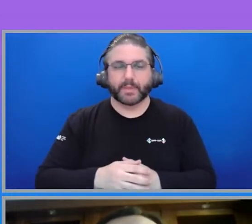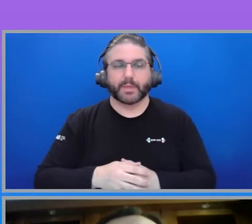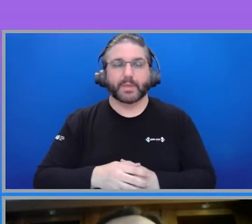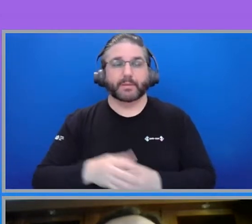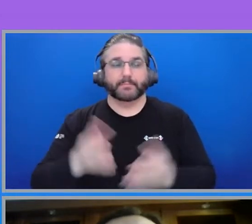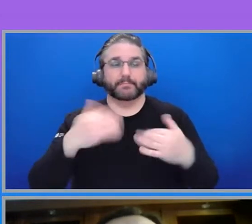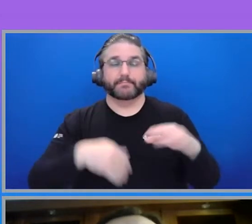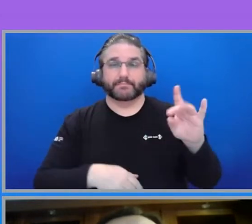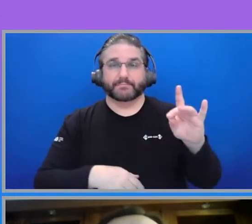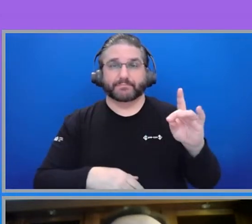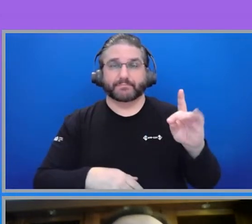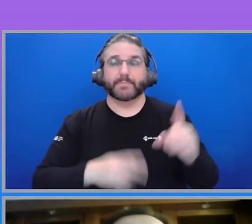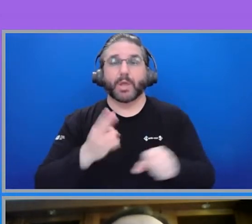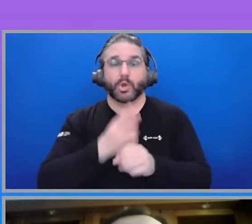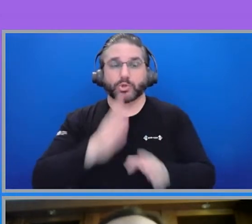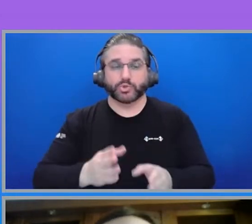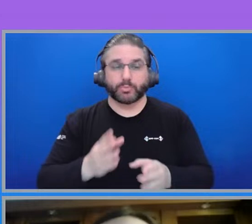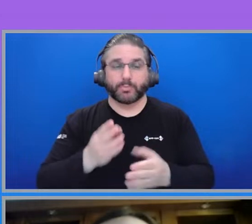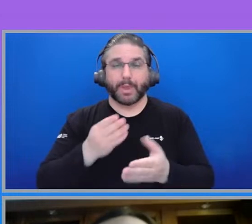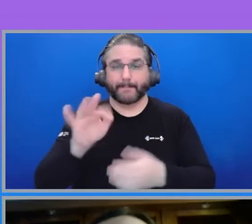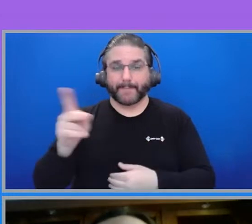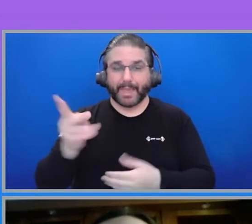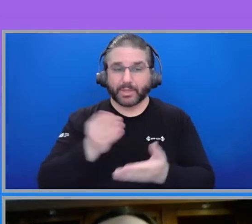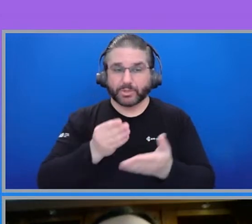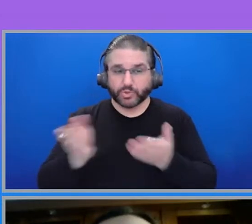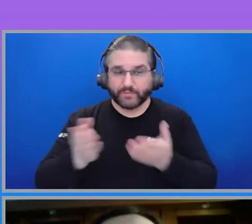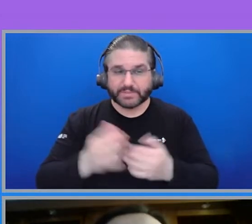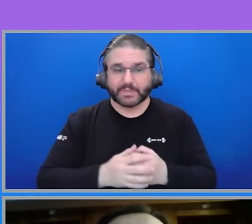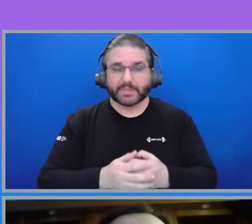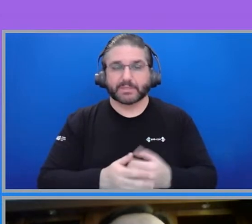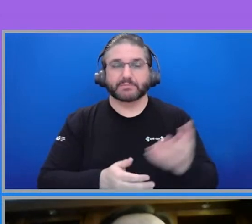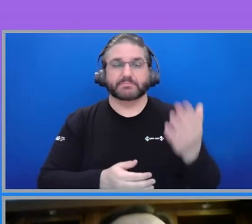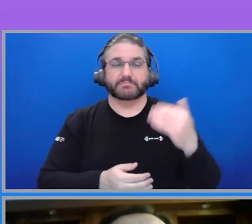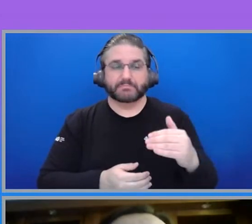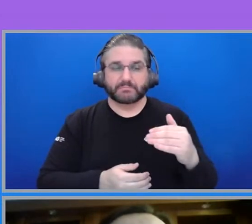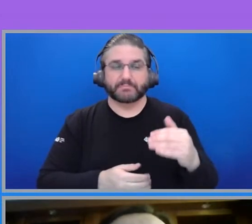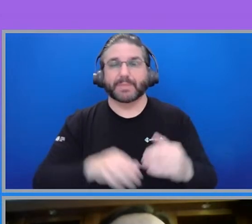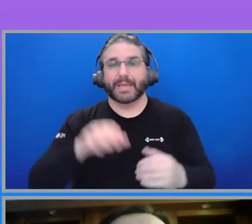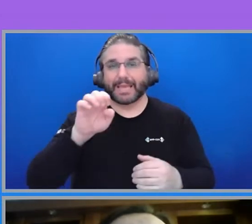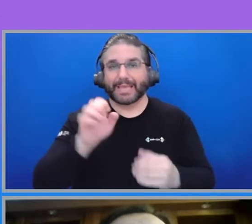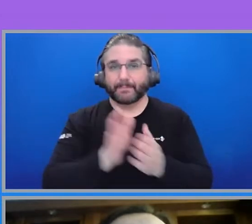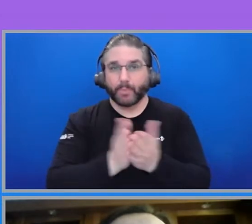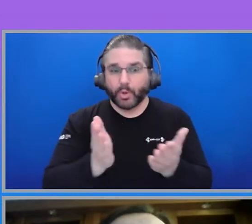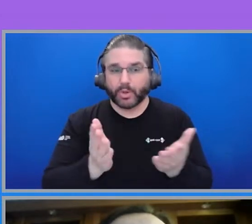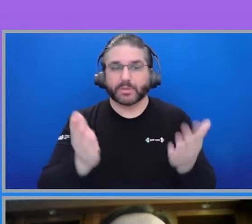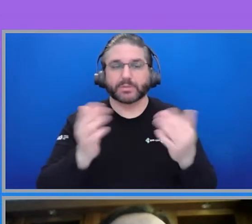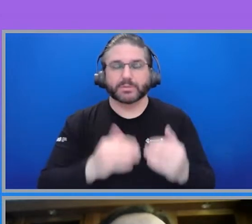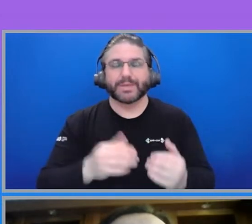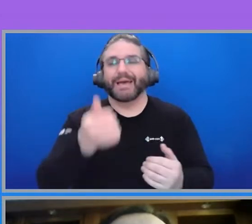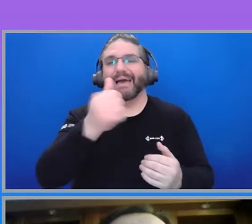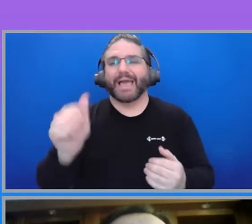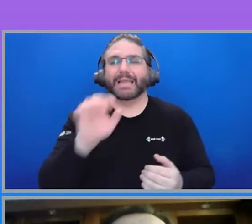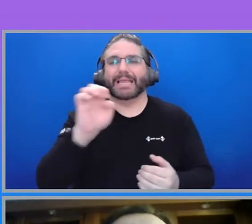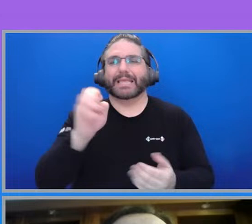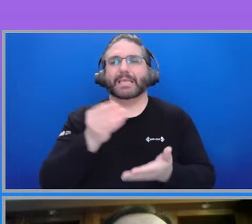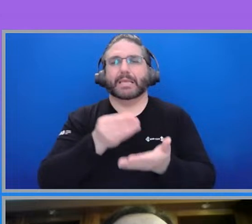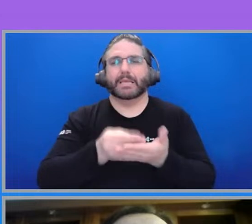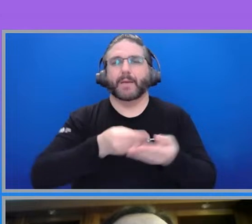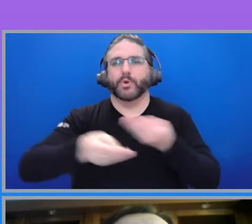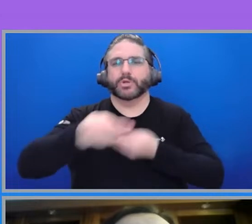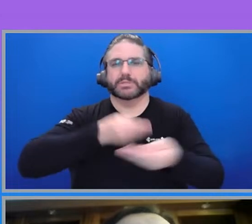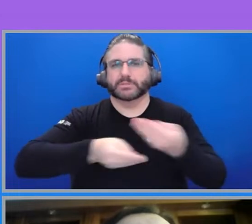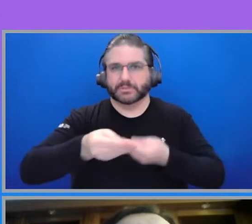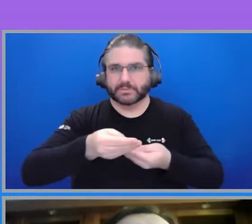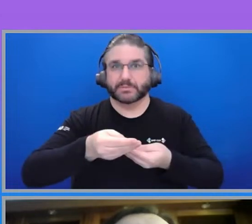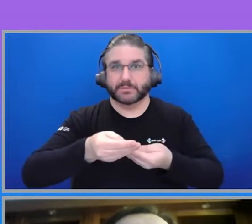e-books under dedicated software, and e-commerce. Any e-commerce provided to the EU will have to